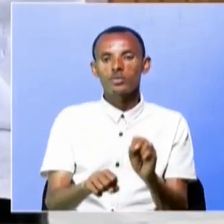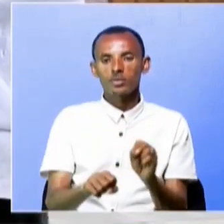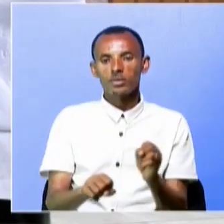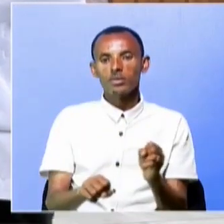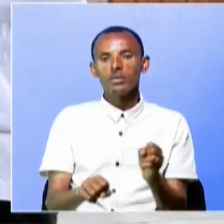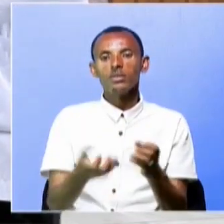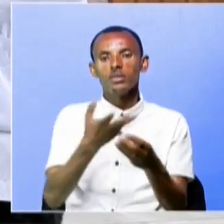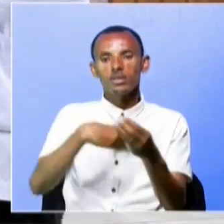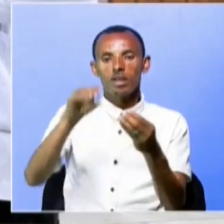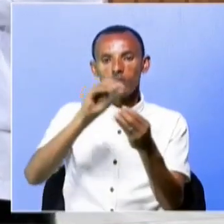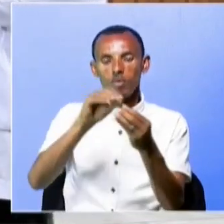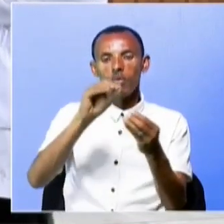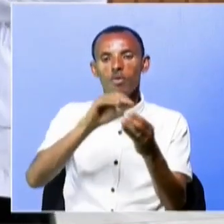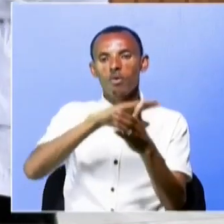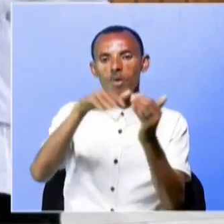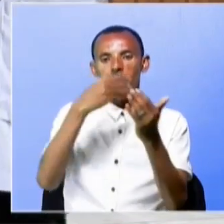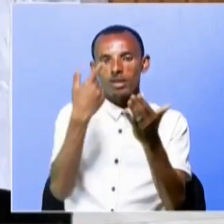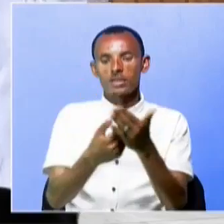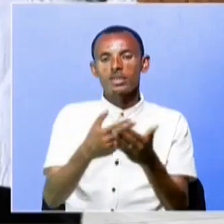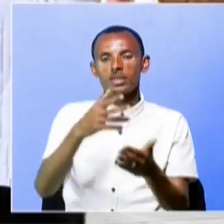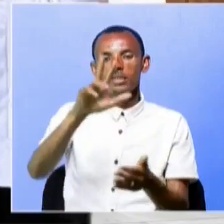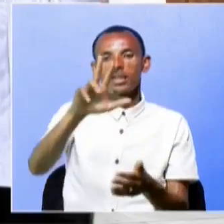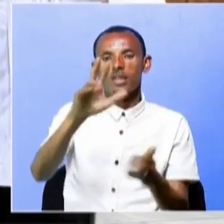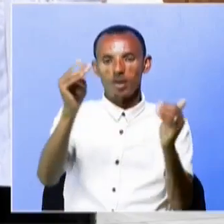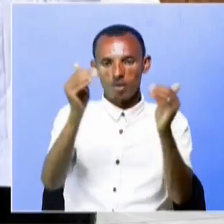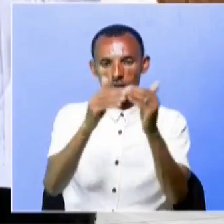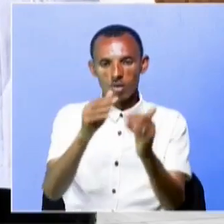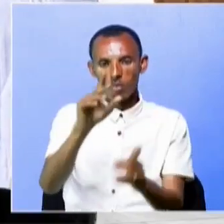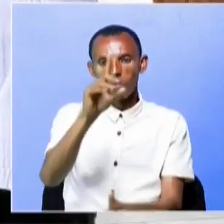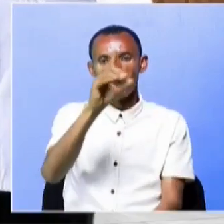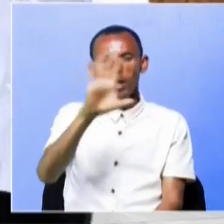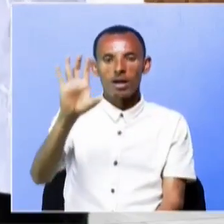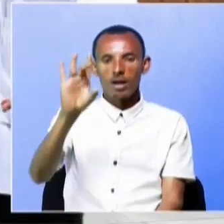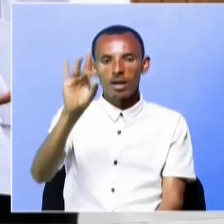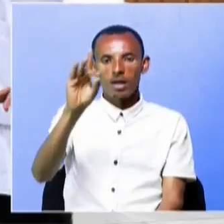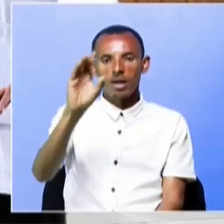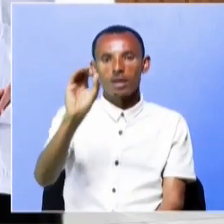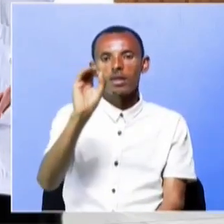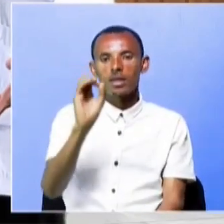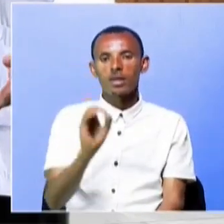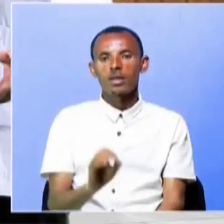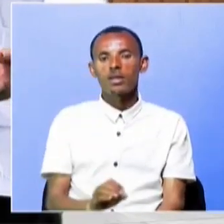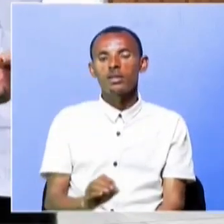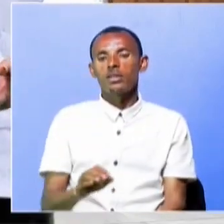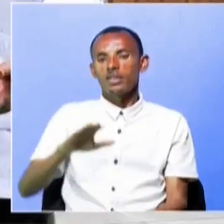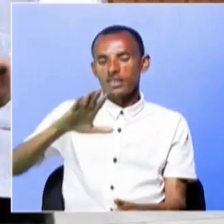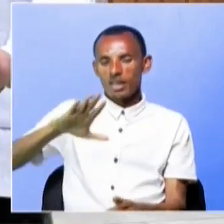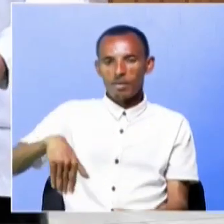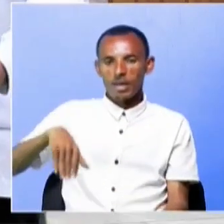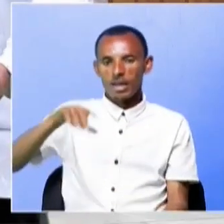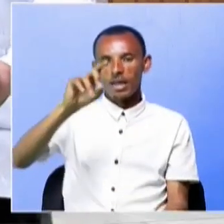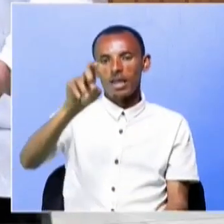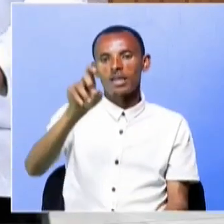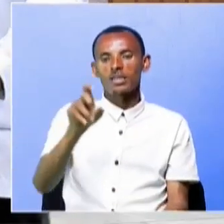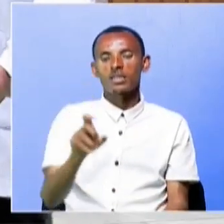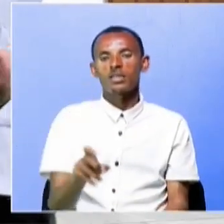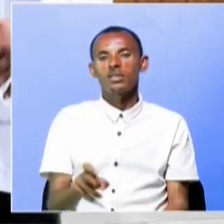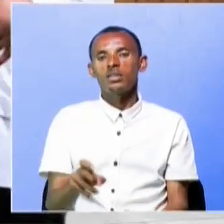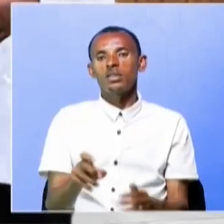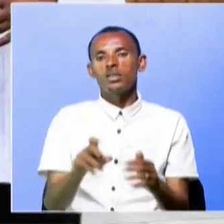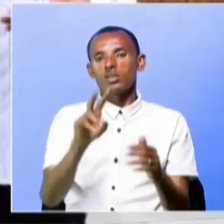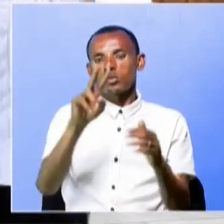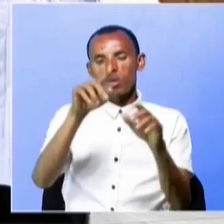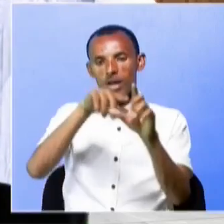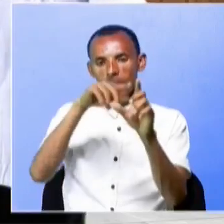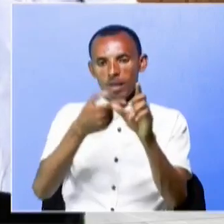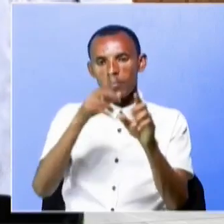the sum of all these three must be 180 degree, right? Or the sum of the remaining two